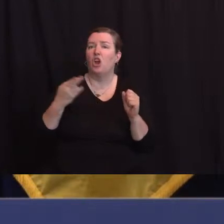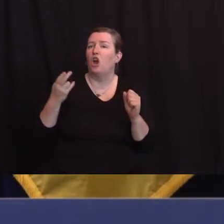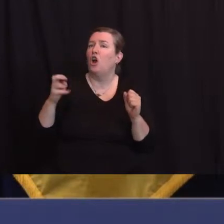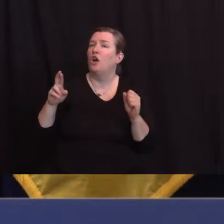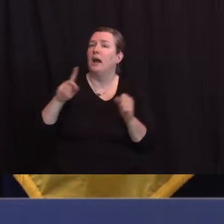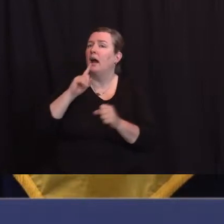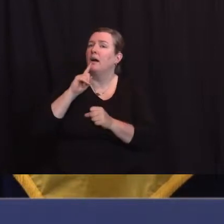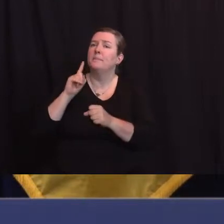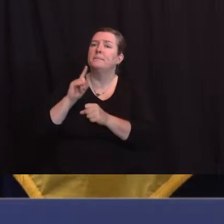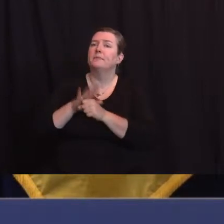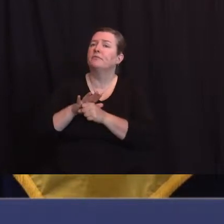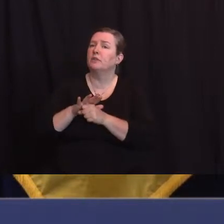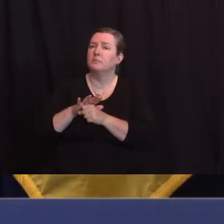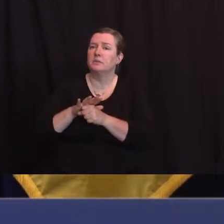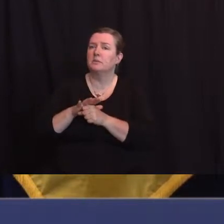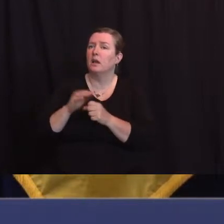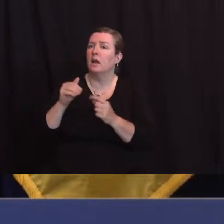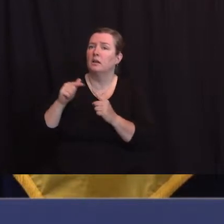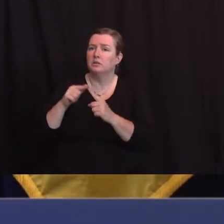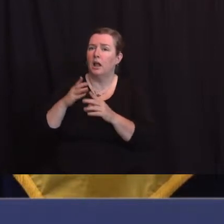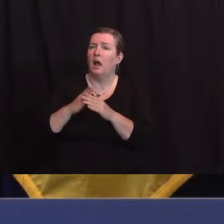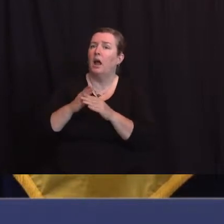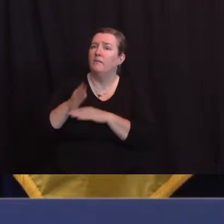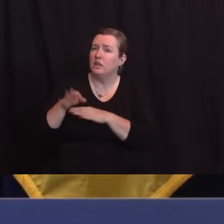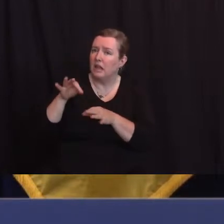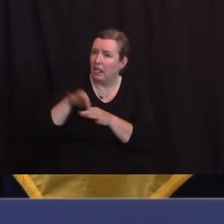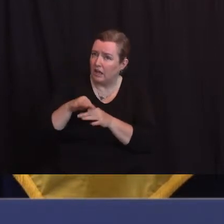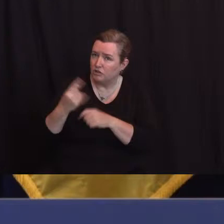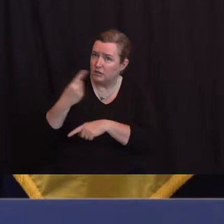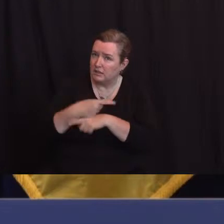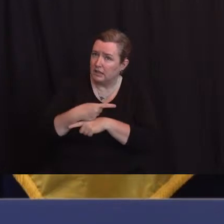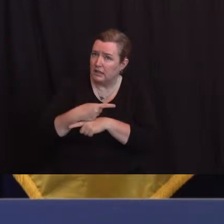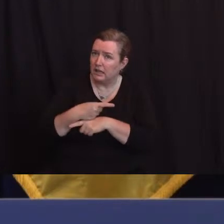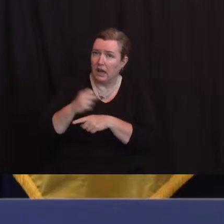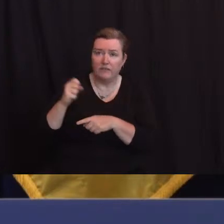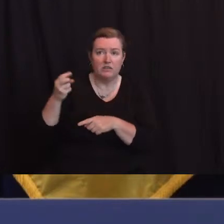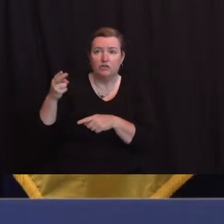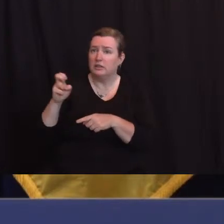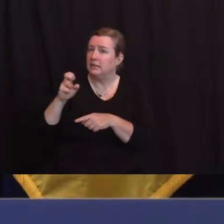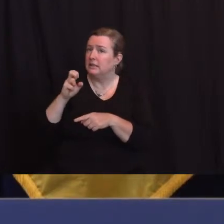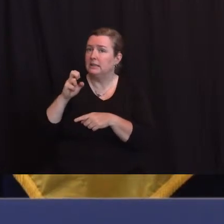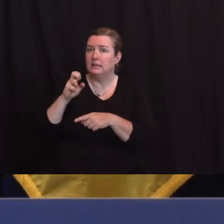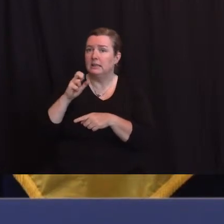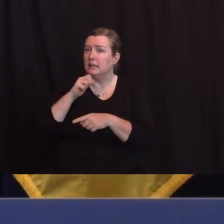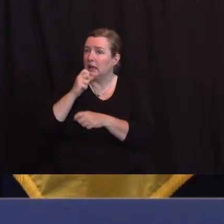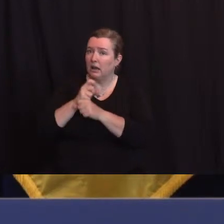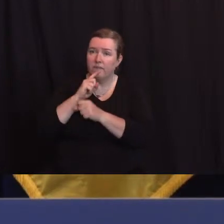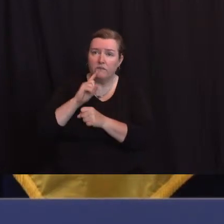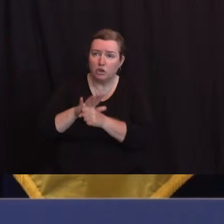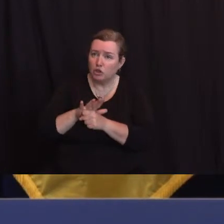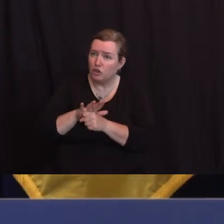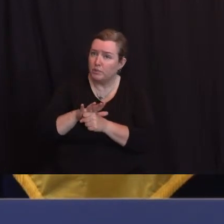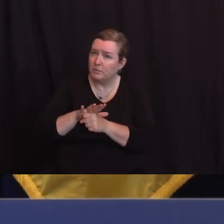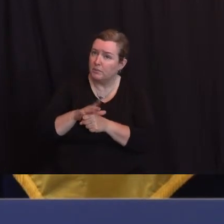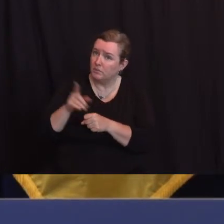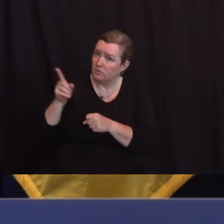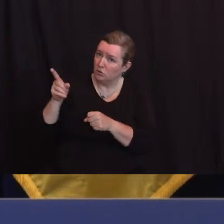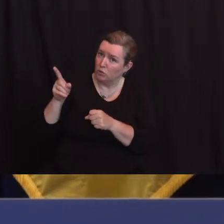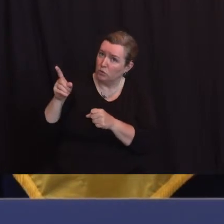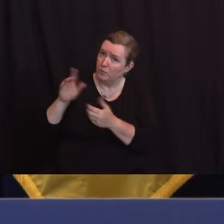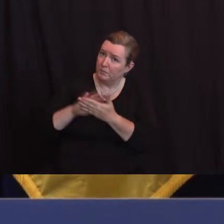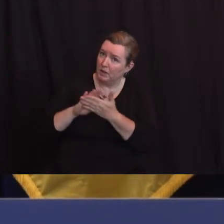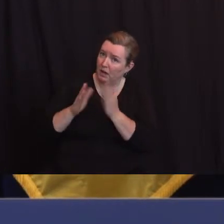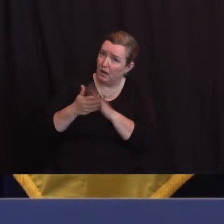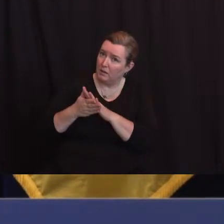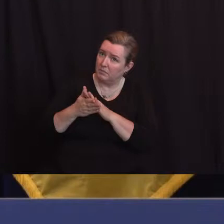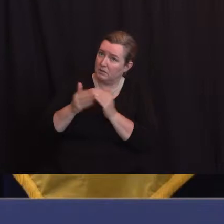until after the election. If she doesn't get confirmed by the end of the legislative session and you do get reelected, are you